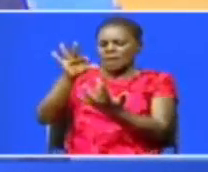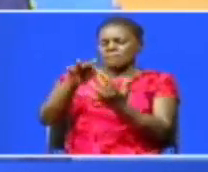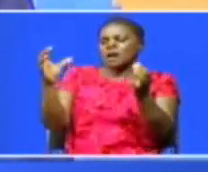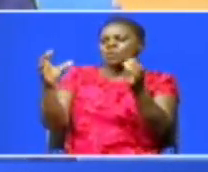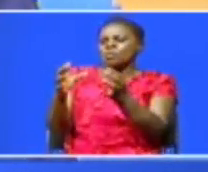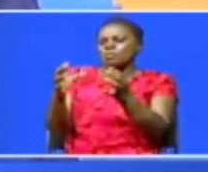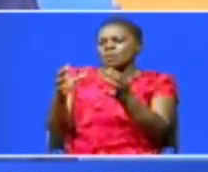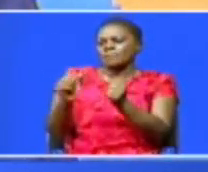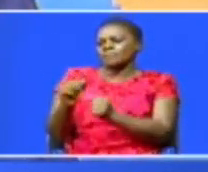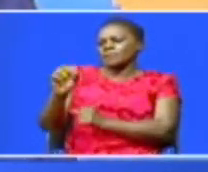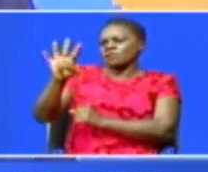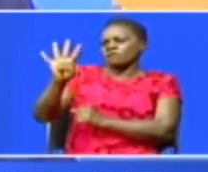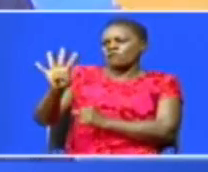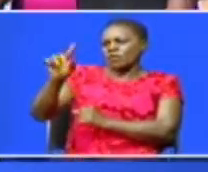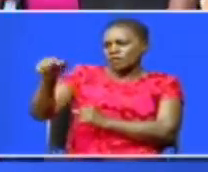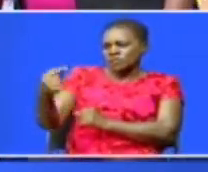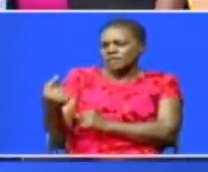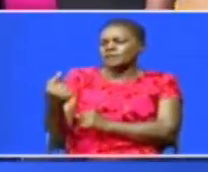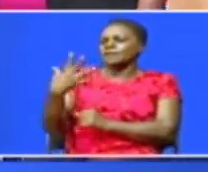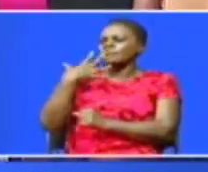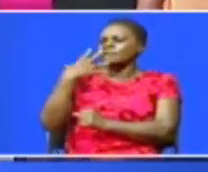size of